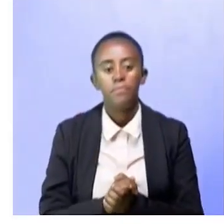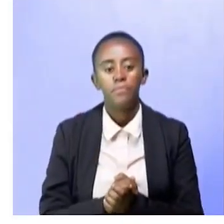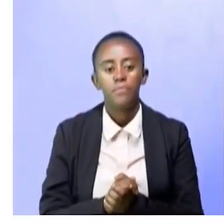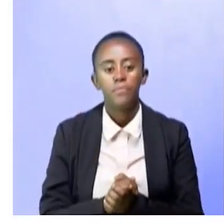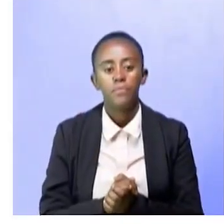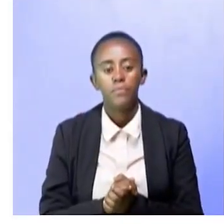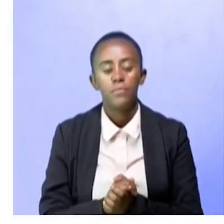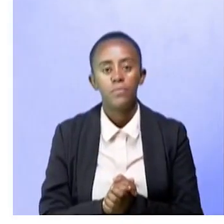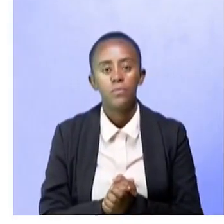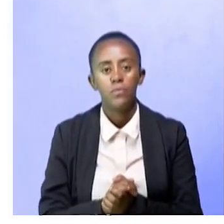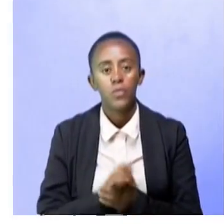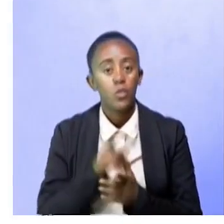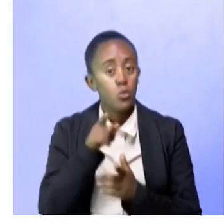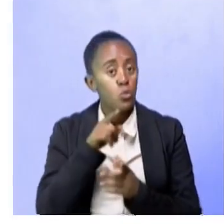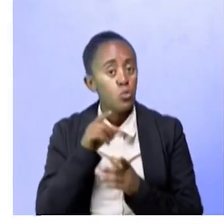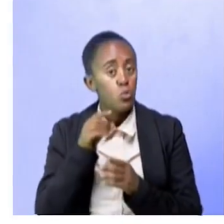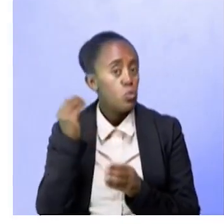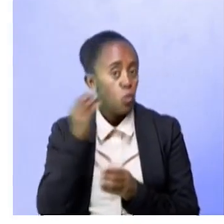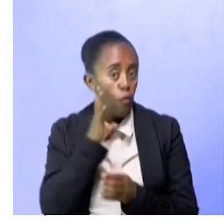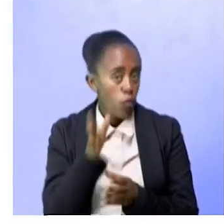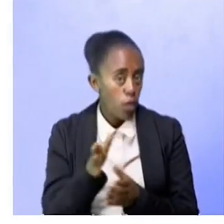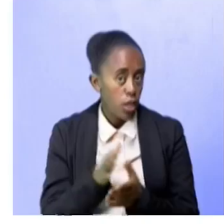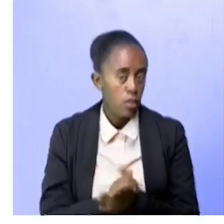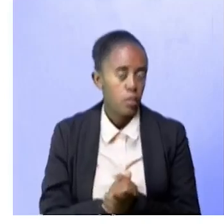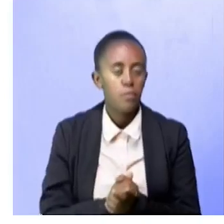Don't forget.